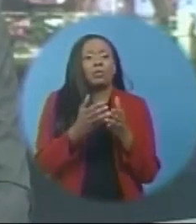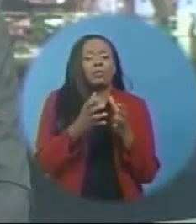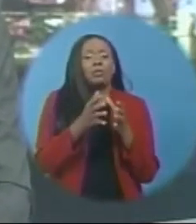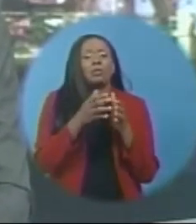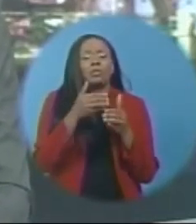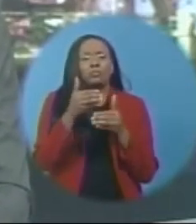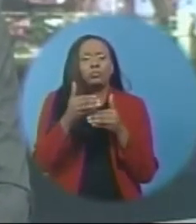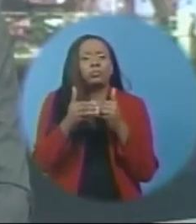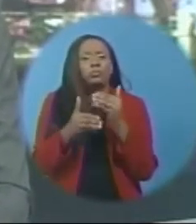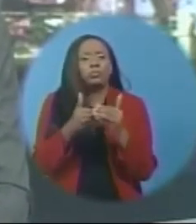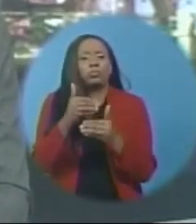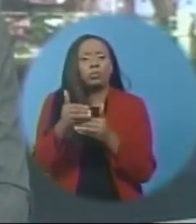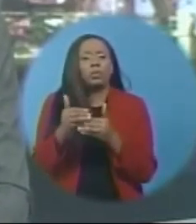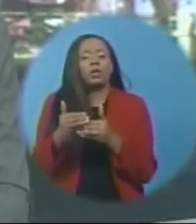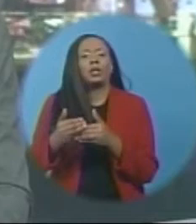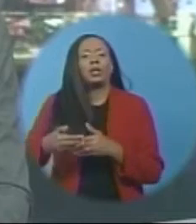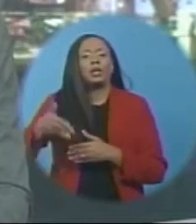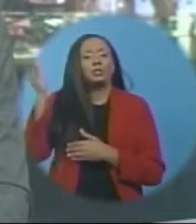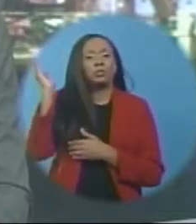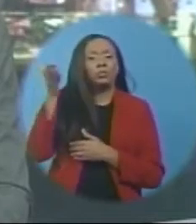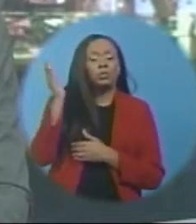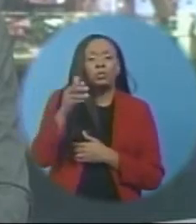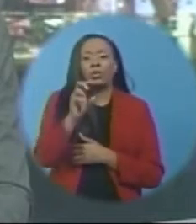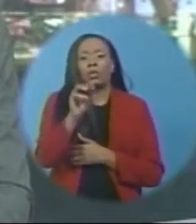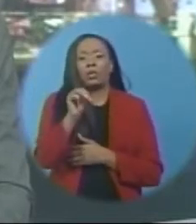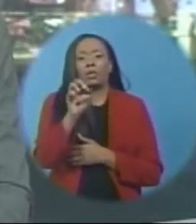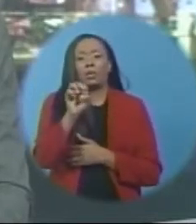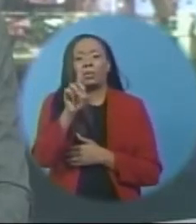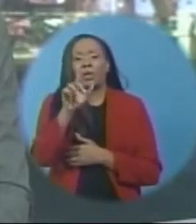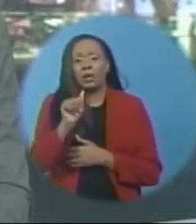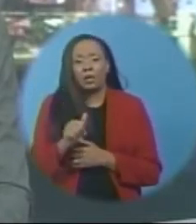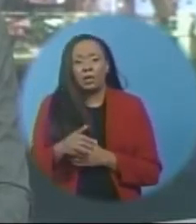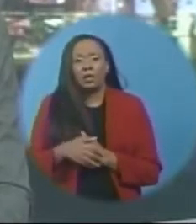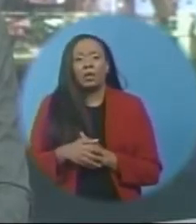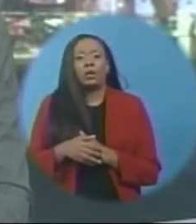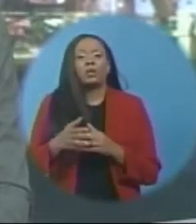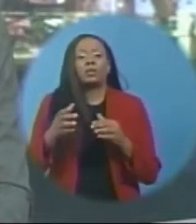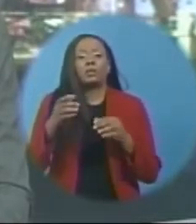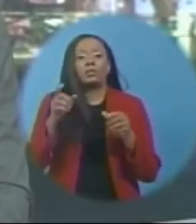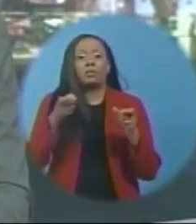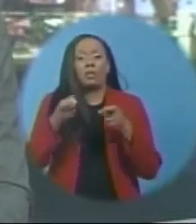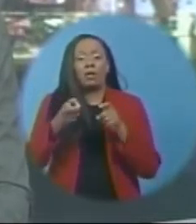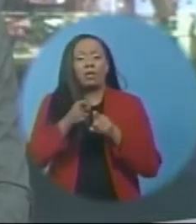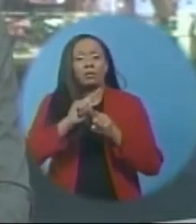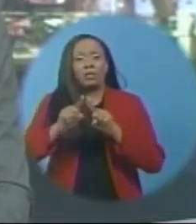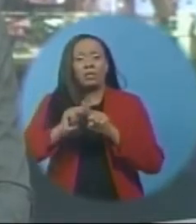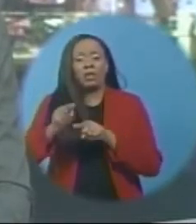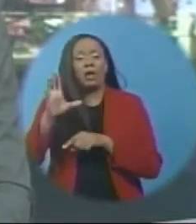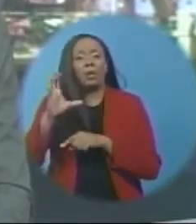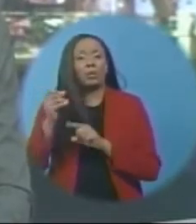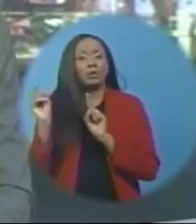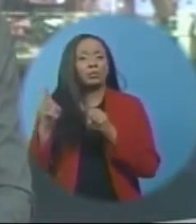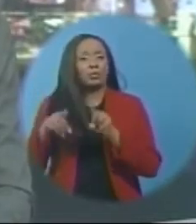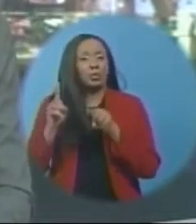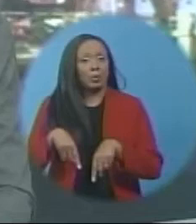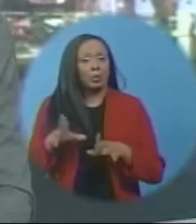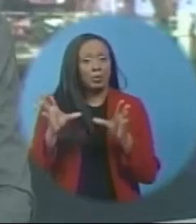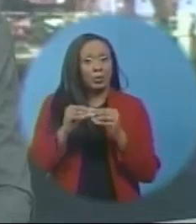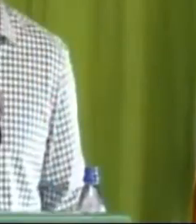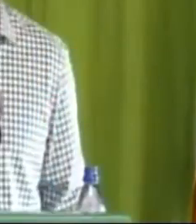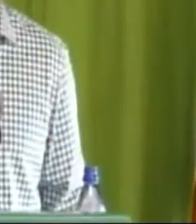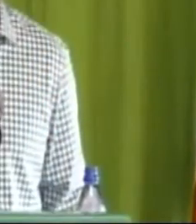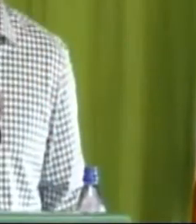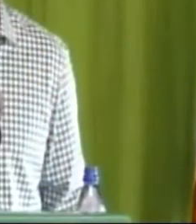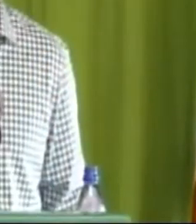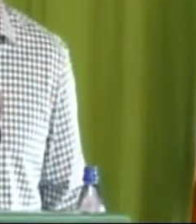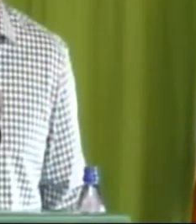there during a media conference this morning, which was attended by the management of several utility companies on the island.